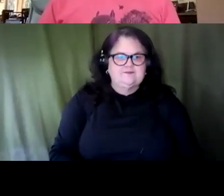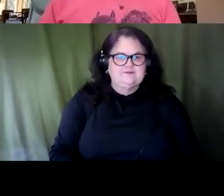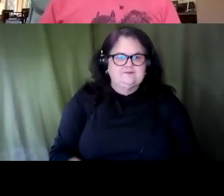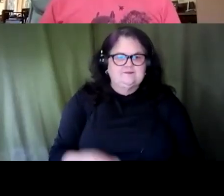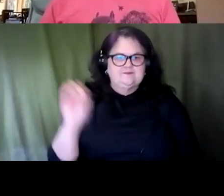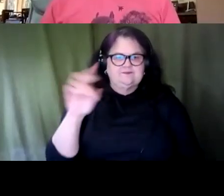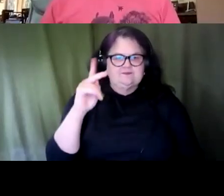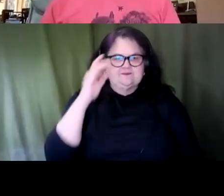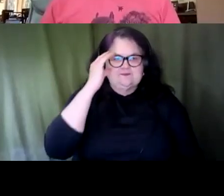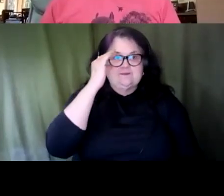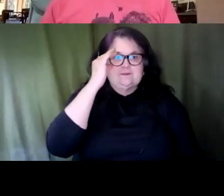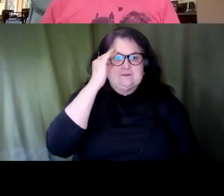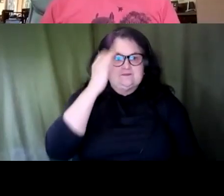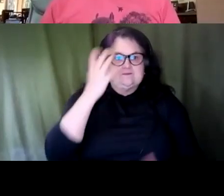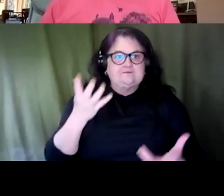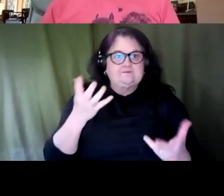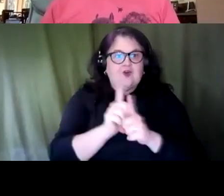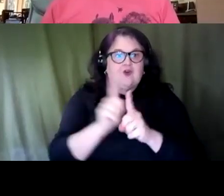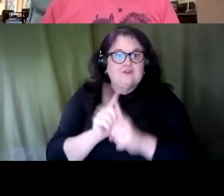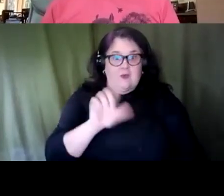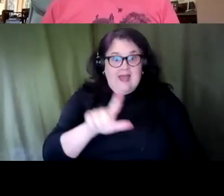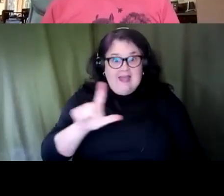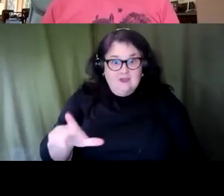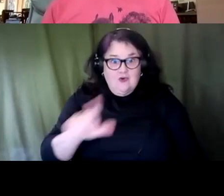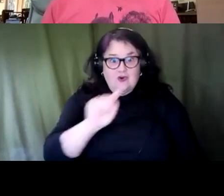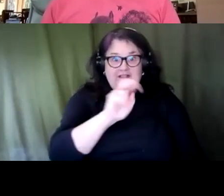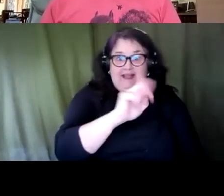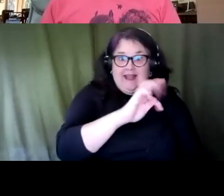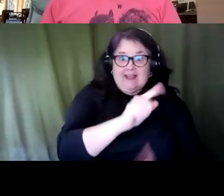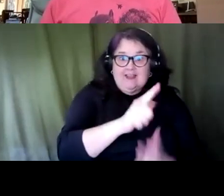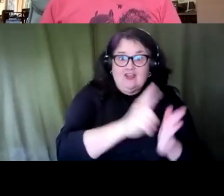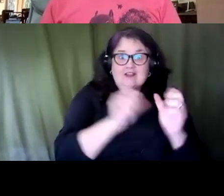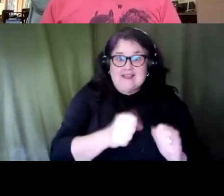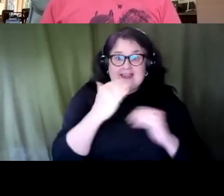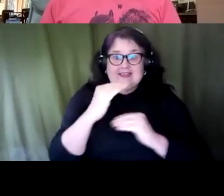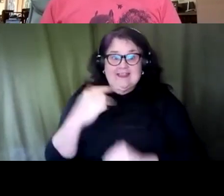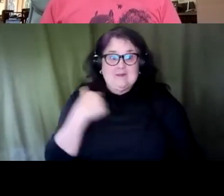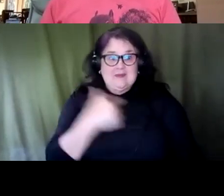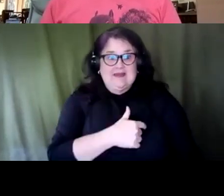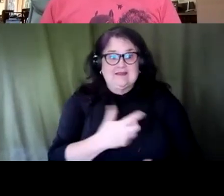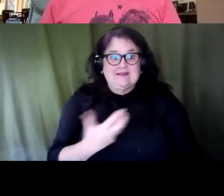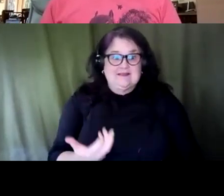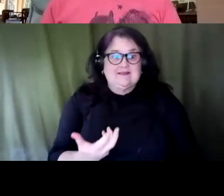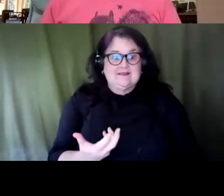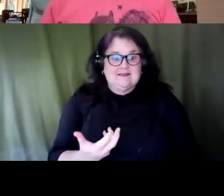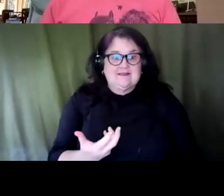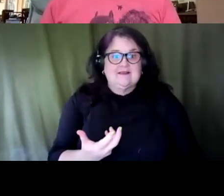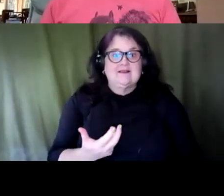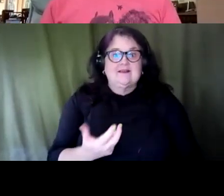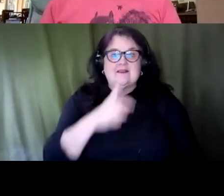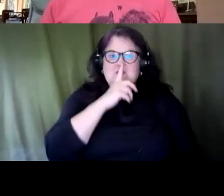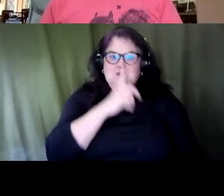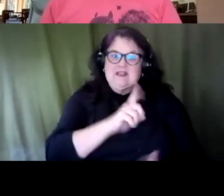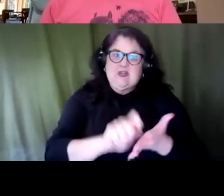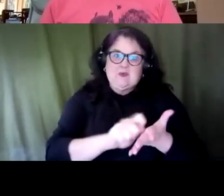Okay, so after lenders, also landlord-tenant law can limit us. And landlord-tenant law is really written